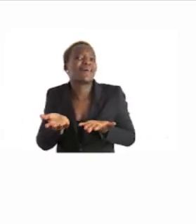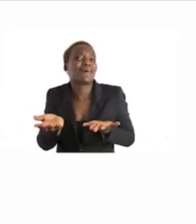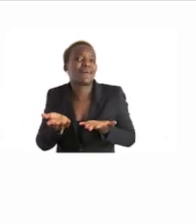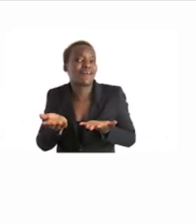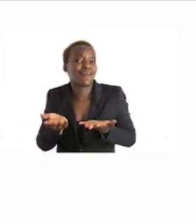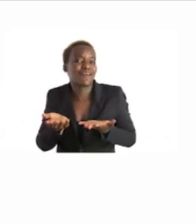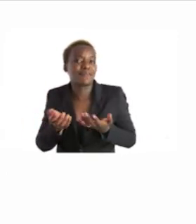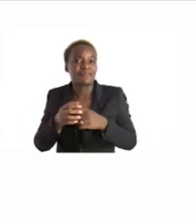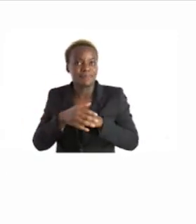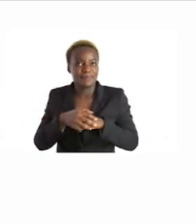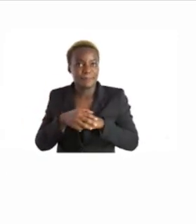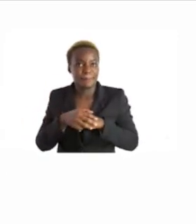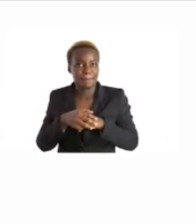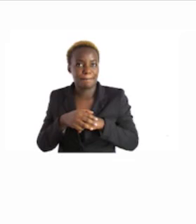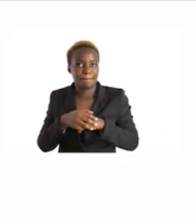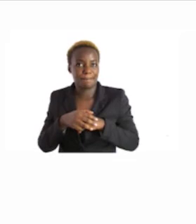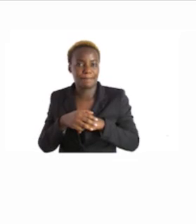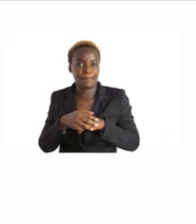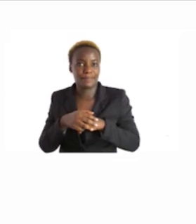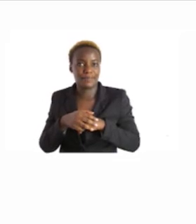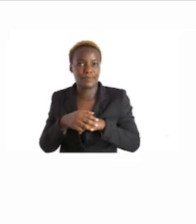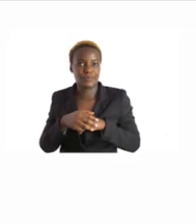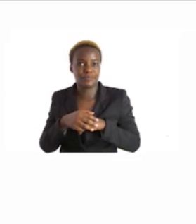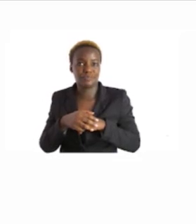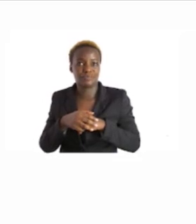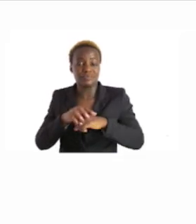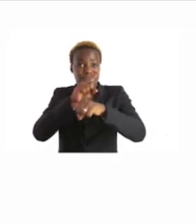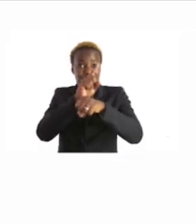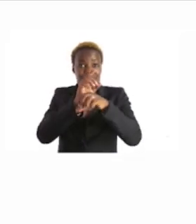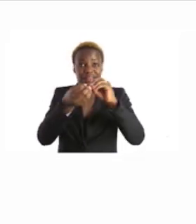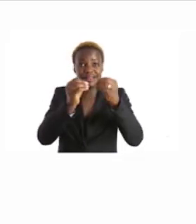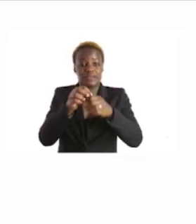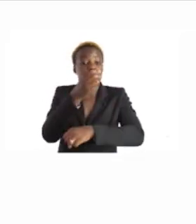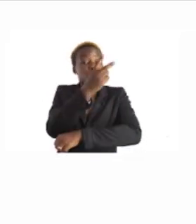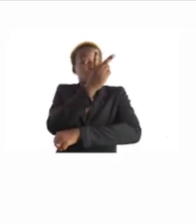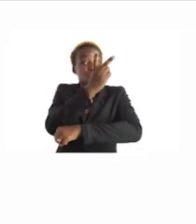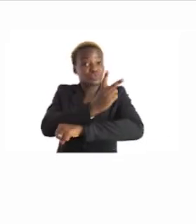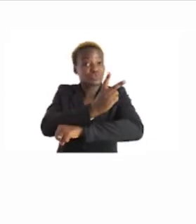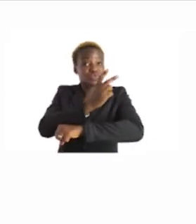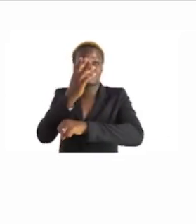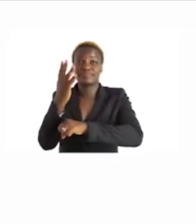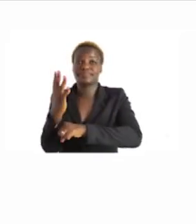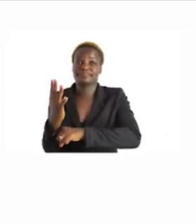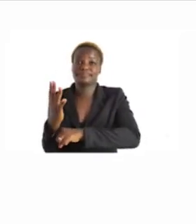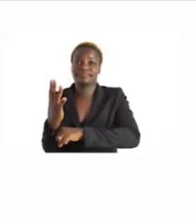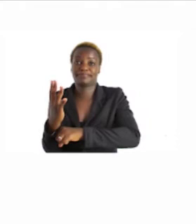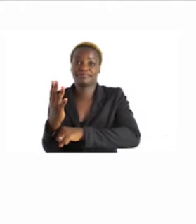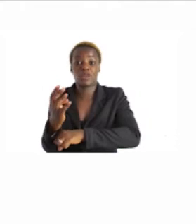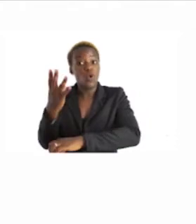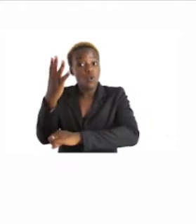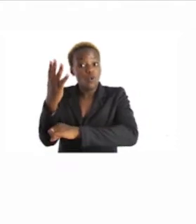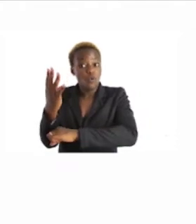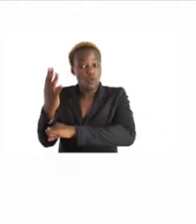the number that has been underlined. Let's look at the first one. 24. The number